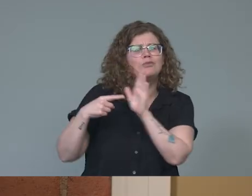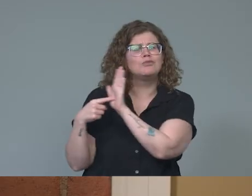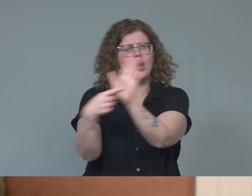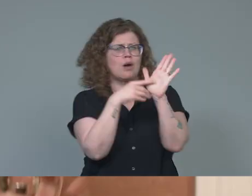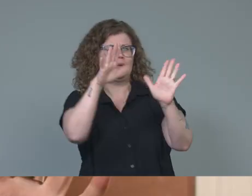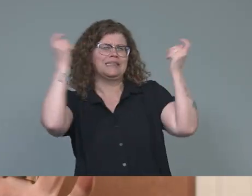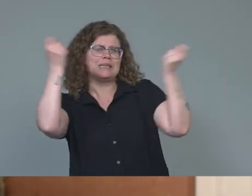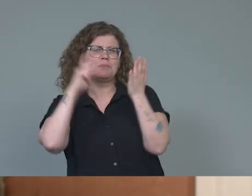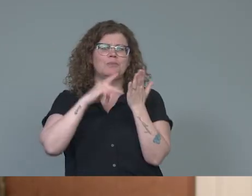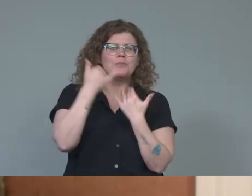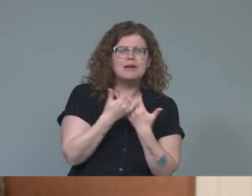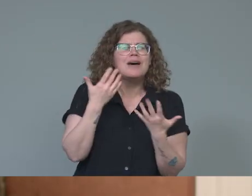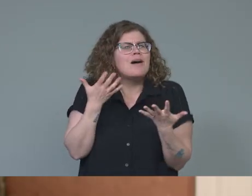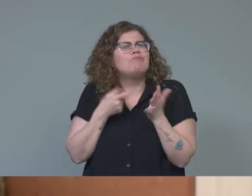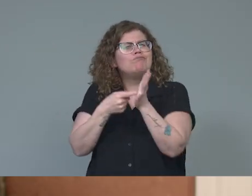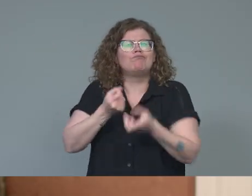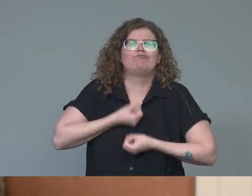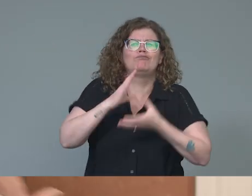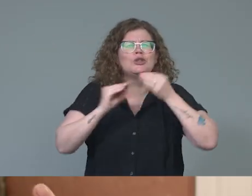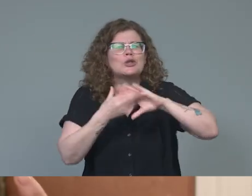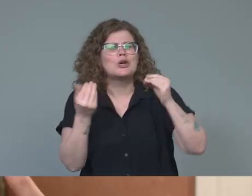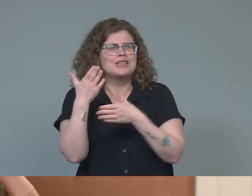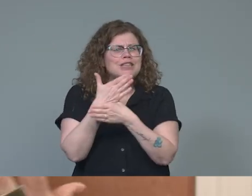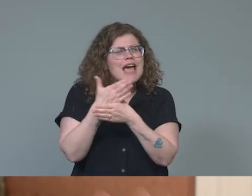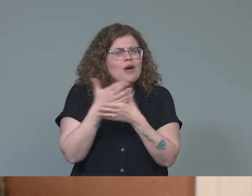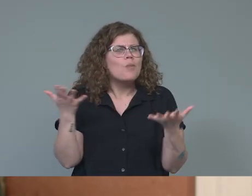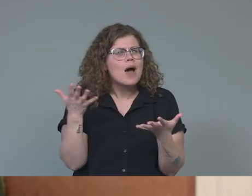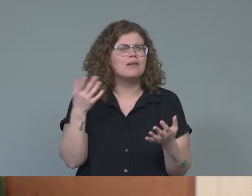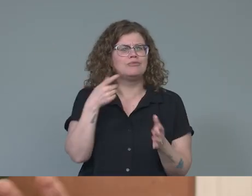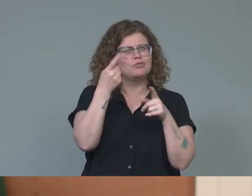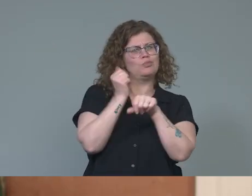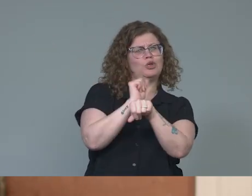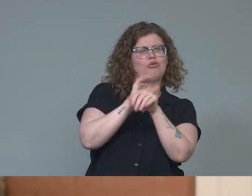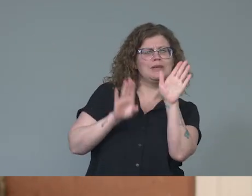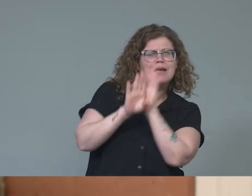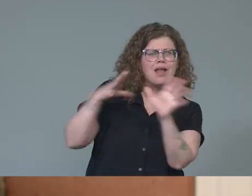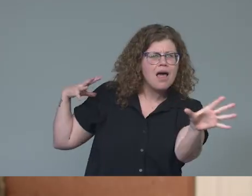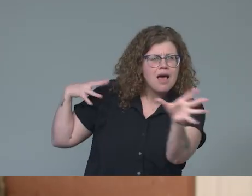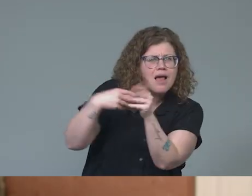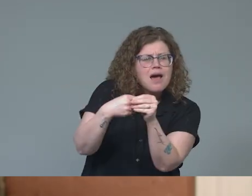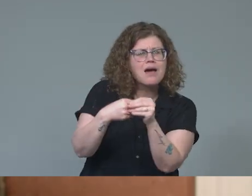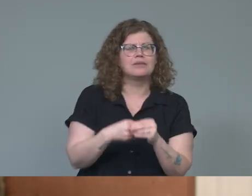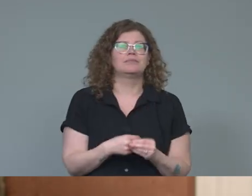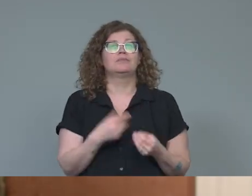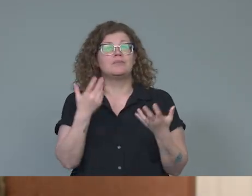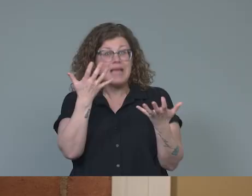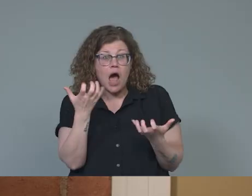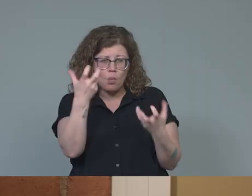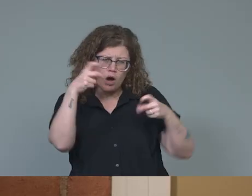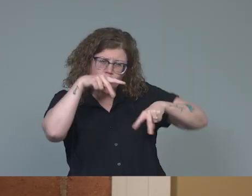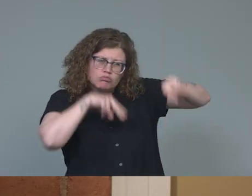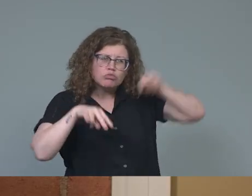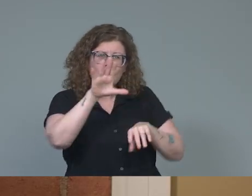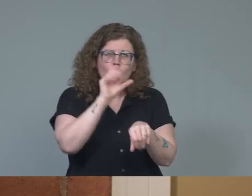of that project. You want to evaluate your project so that you understand what went wrong and what went right and how you can plan again for the next one.